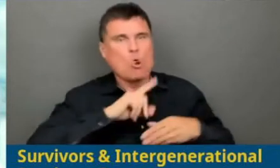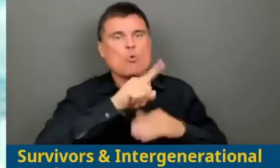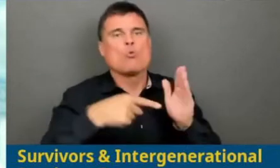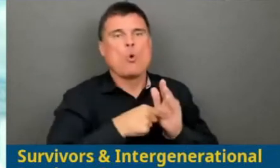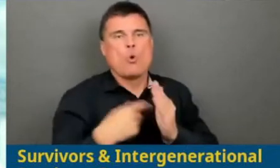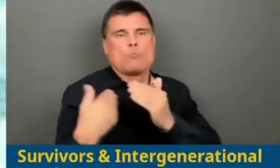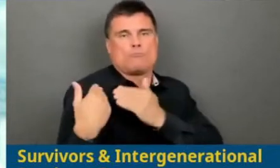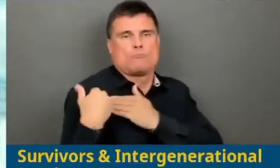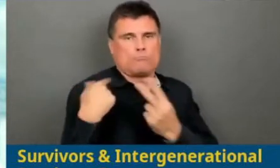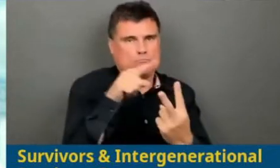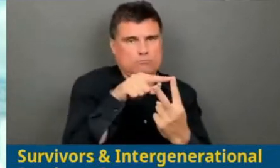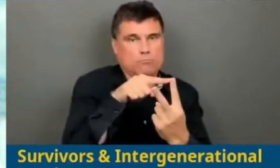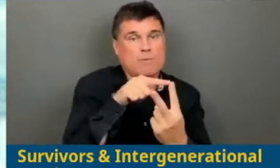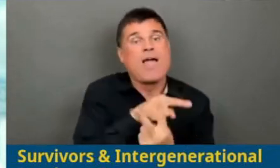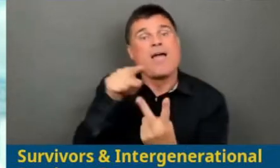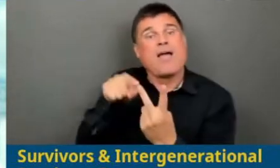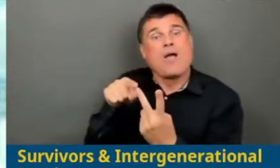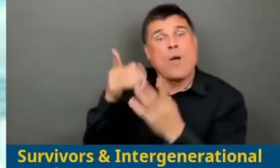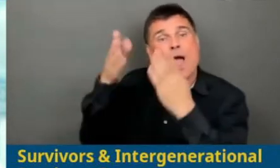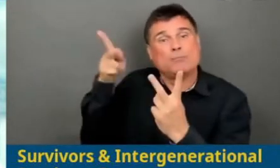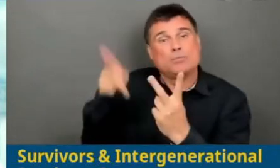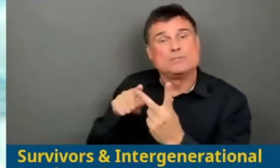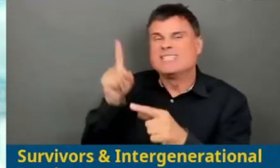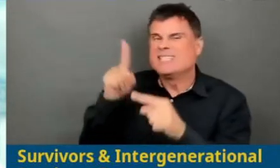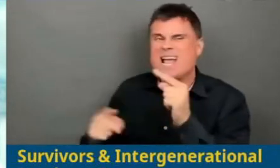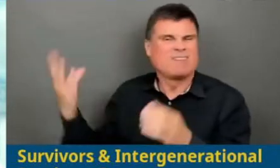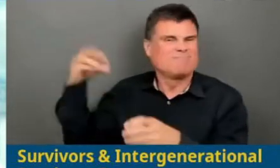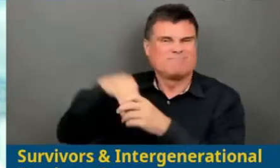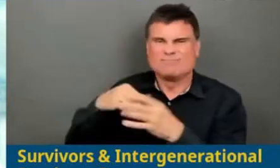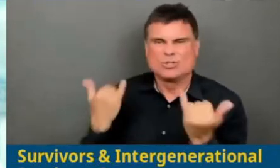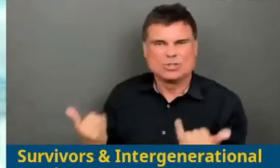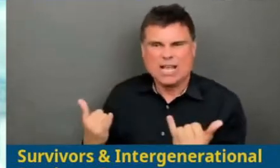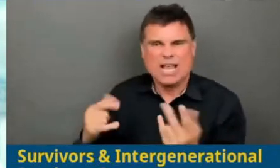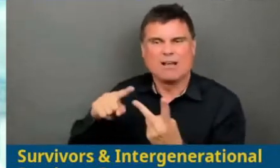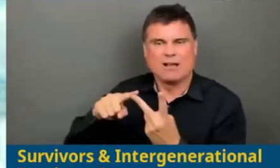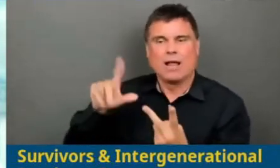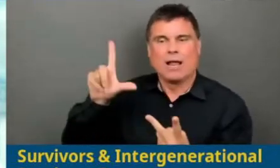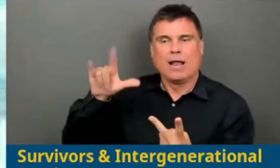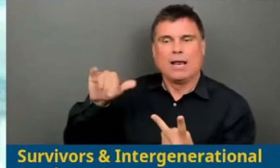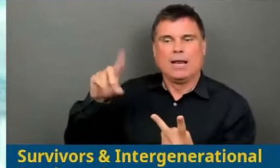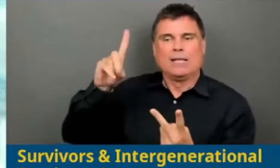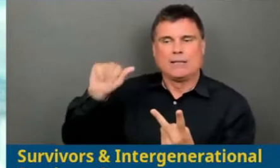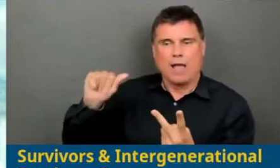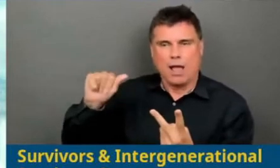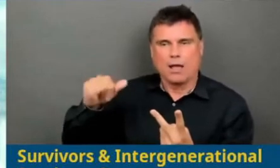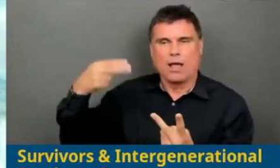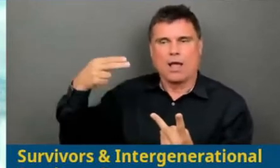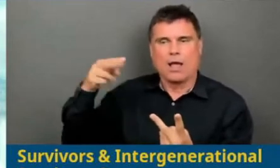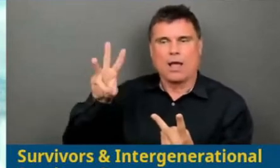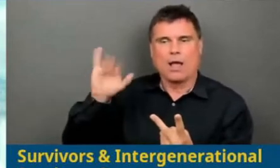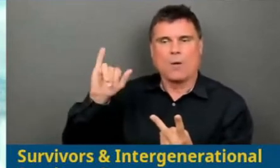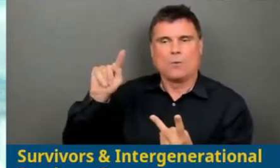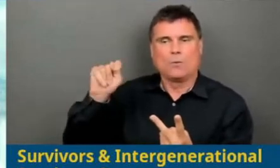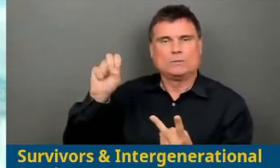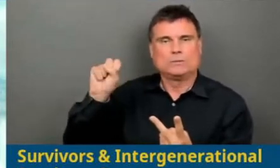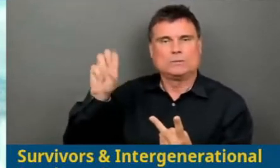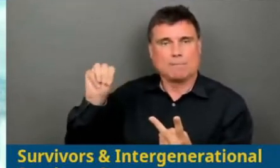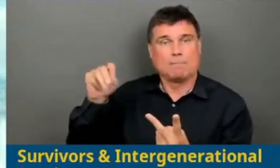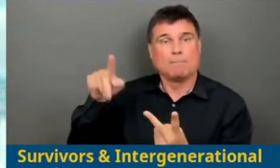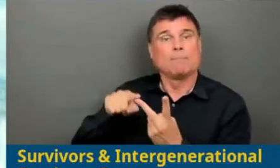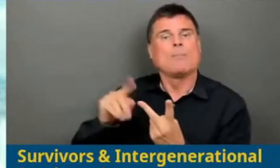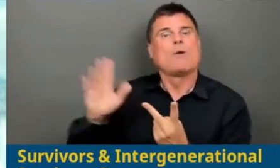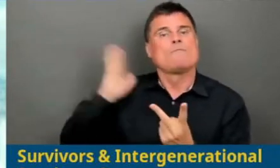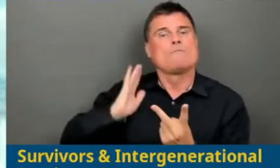her is someone who could not be here today, Lydia Whitsum, who is from the Cowichan Nation and former chief of the Cowichan